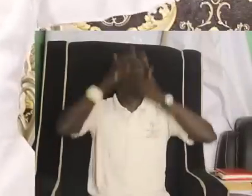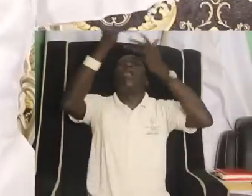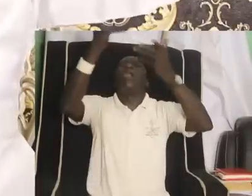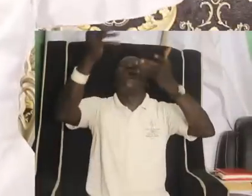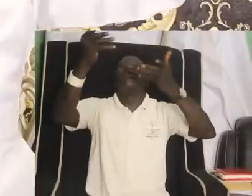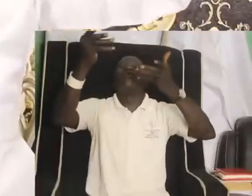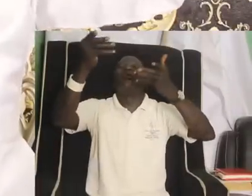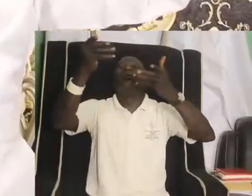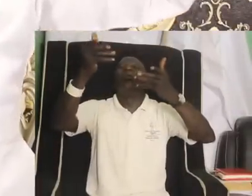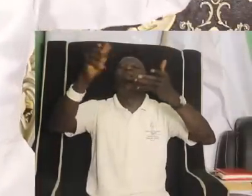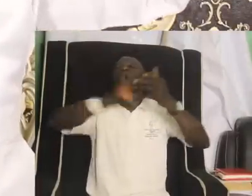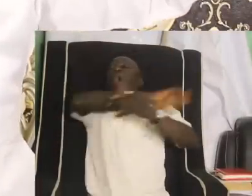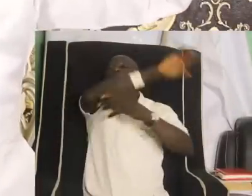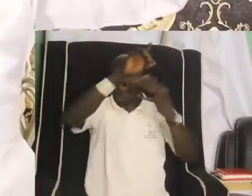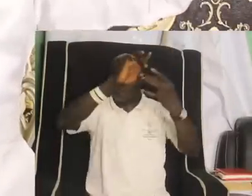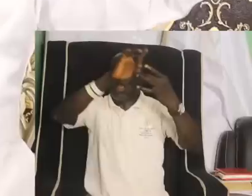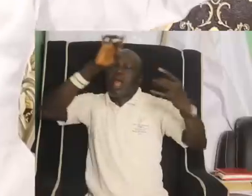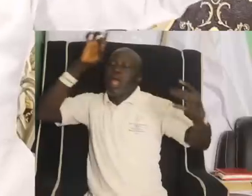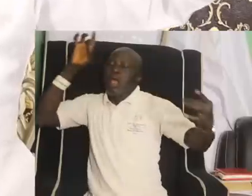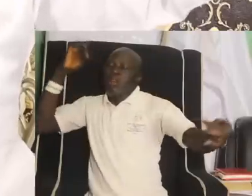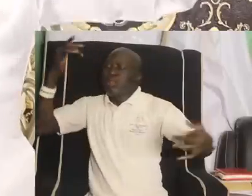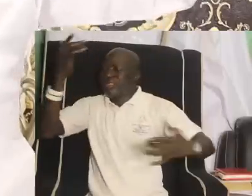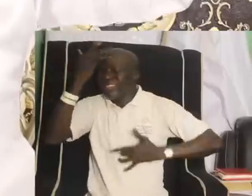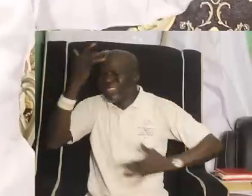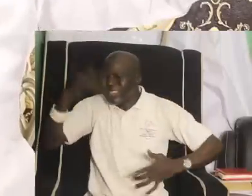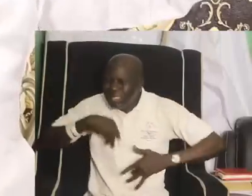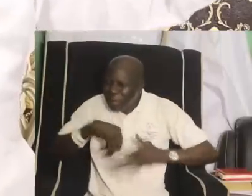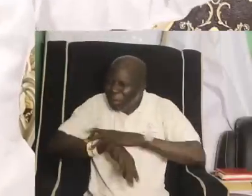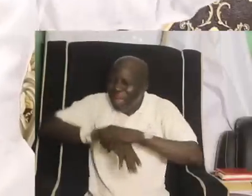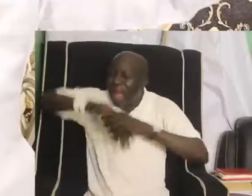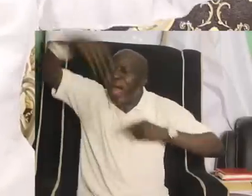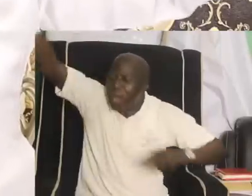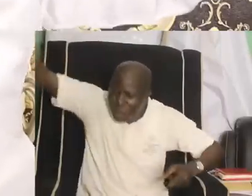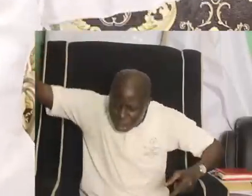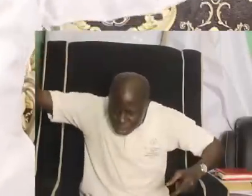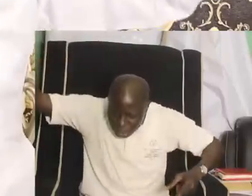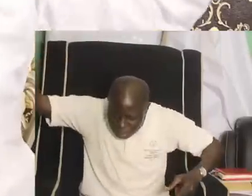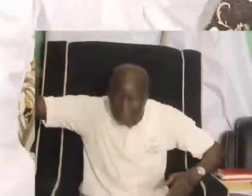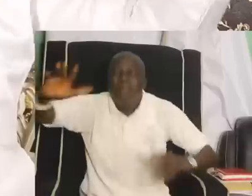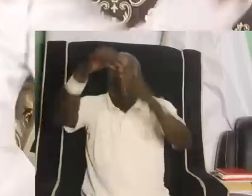You will shout. I have sickness in my body.